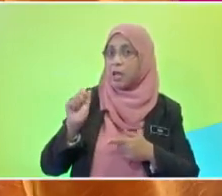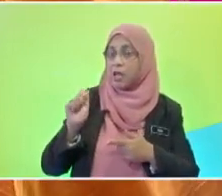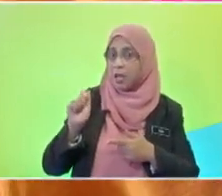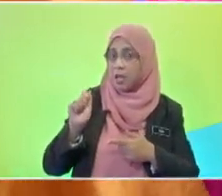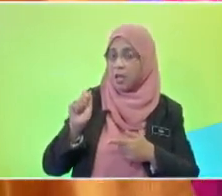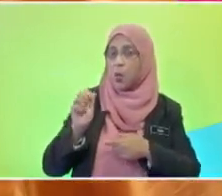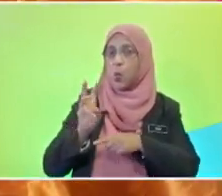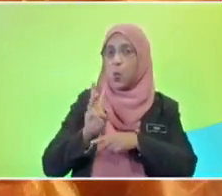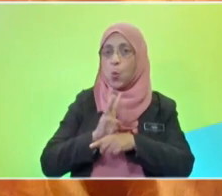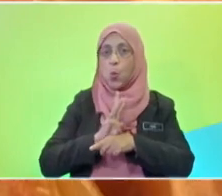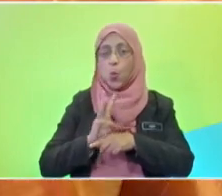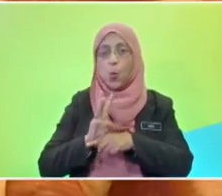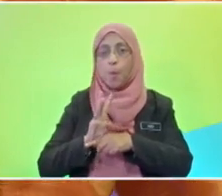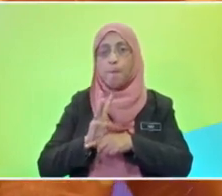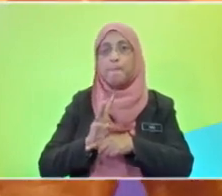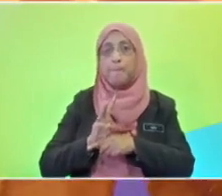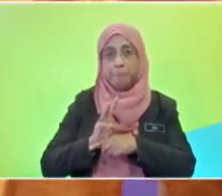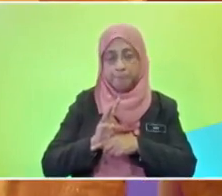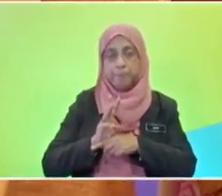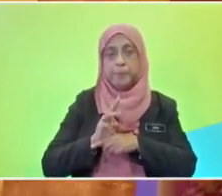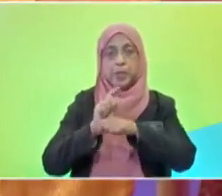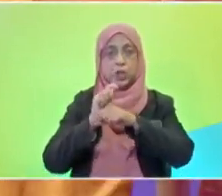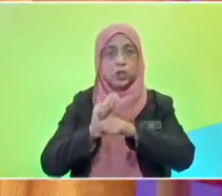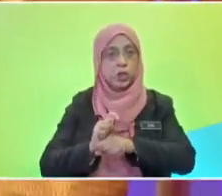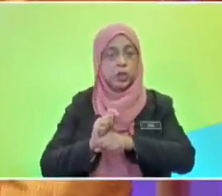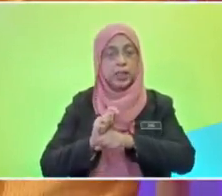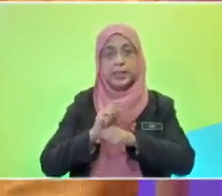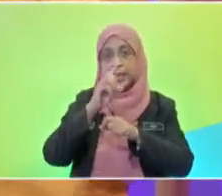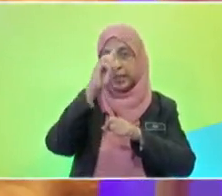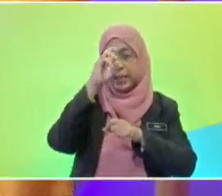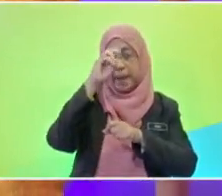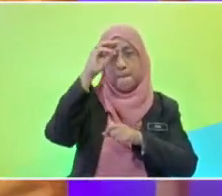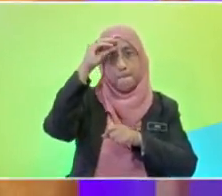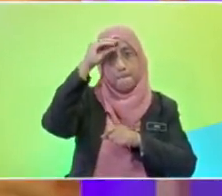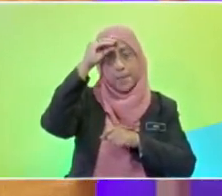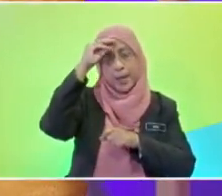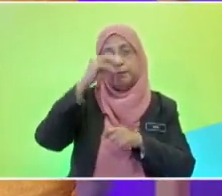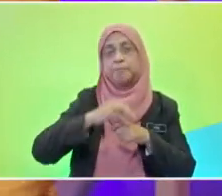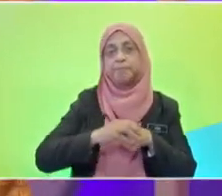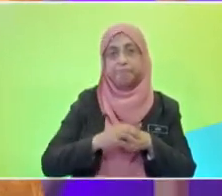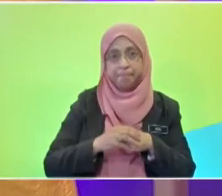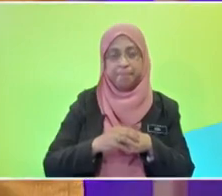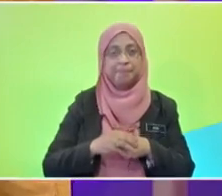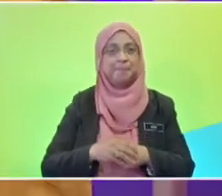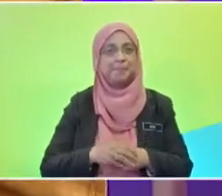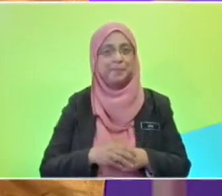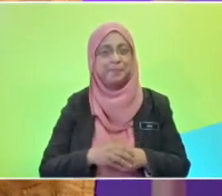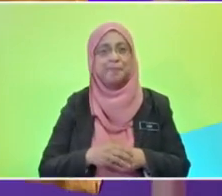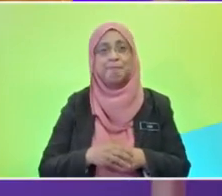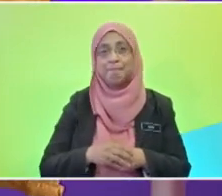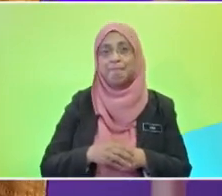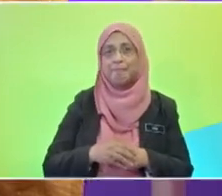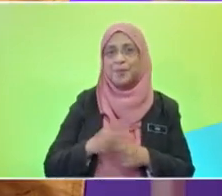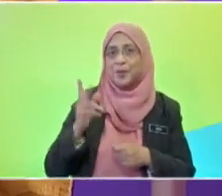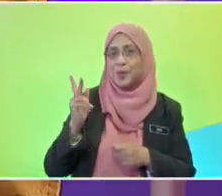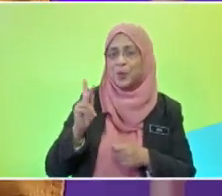worn by. It's a traditional attire for Indian. Man, okay, Indian man. So we have kurta. Nice.